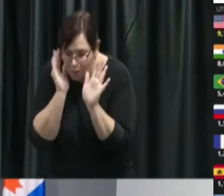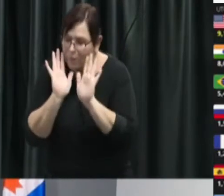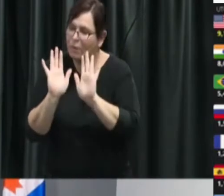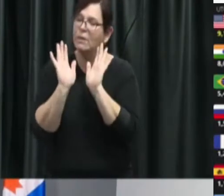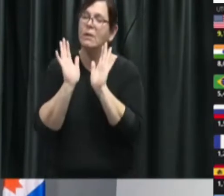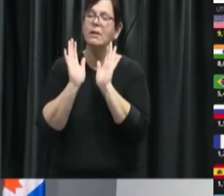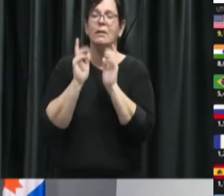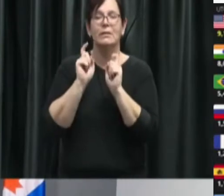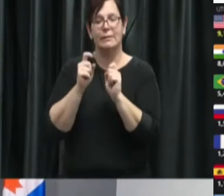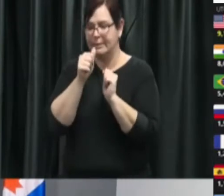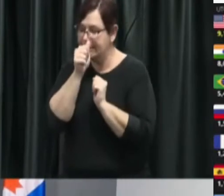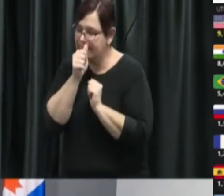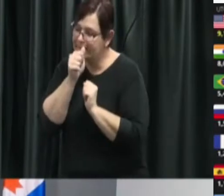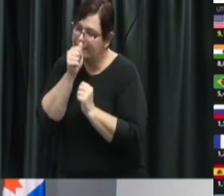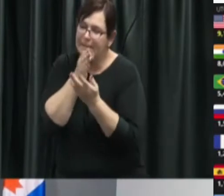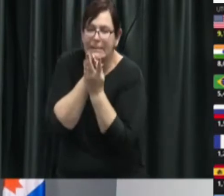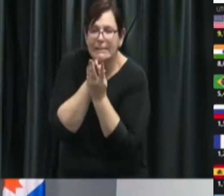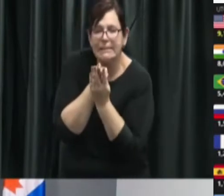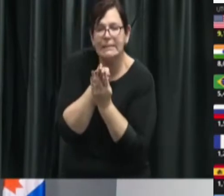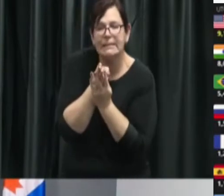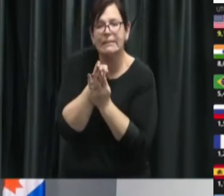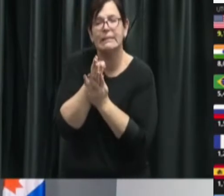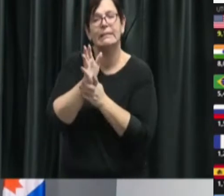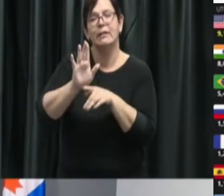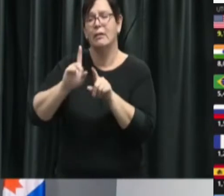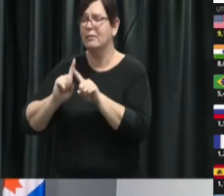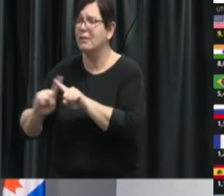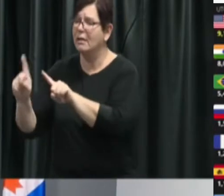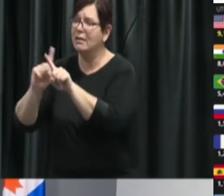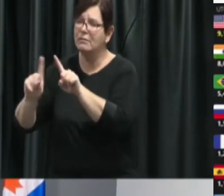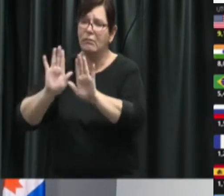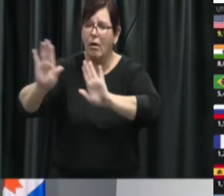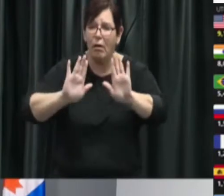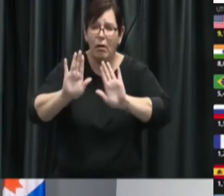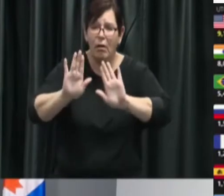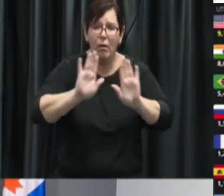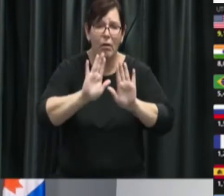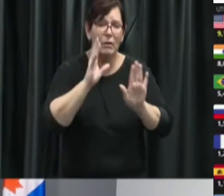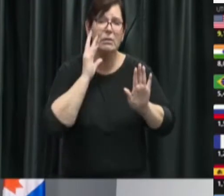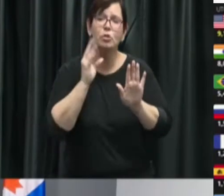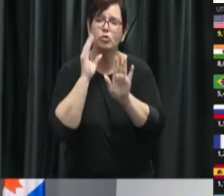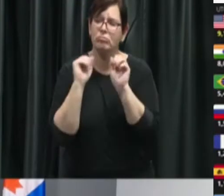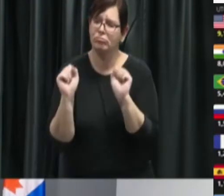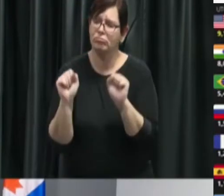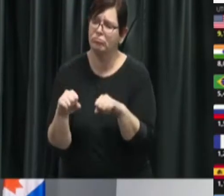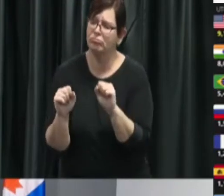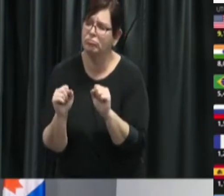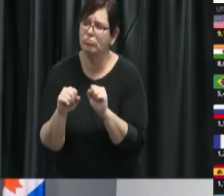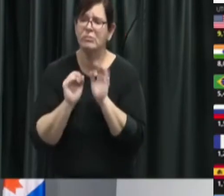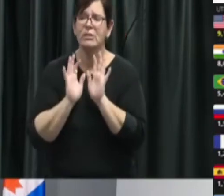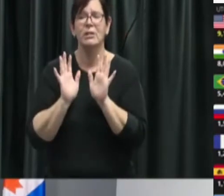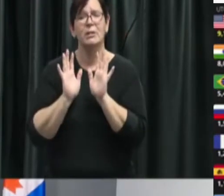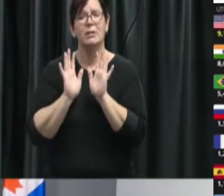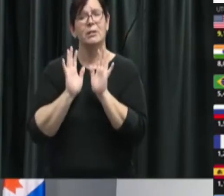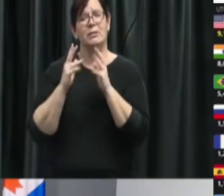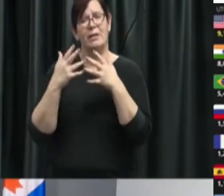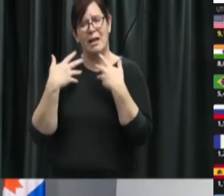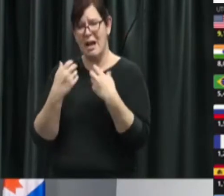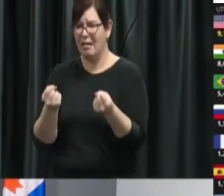different. Those differences illustrate health inequity. Simply